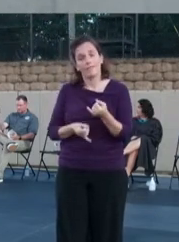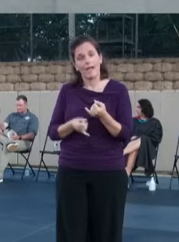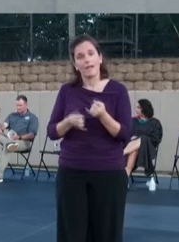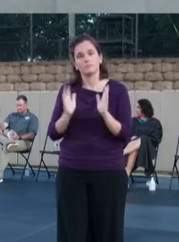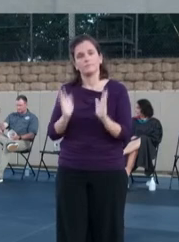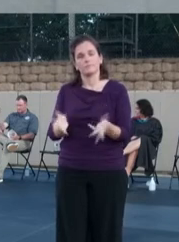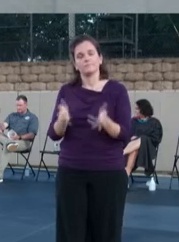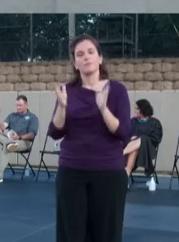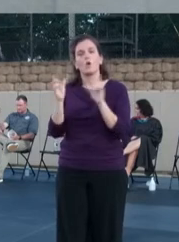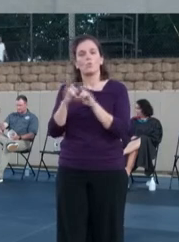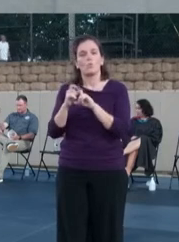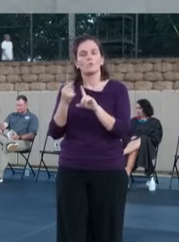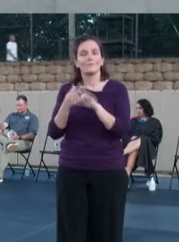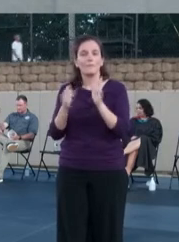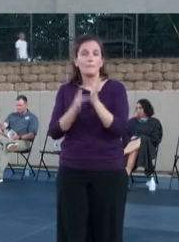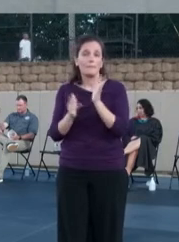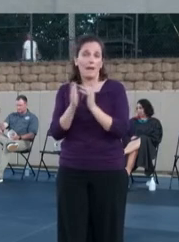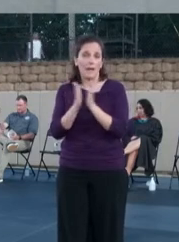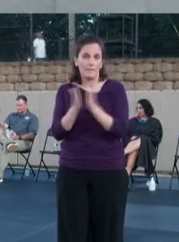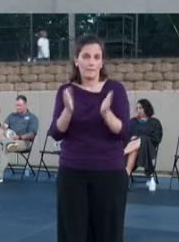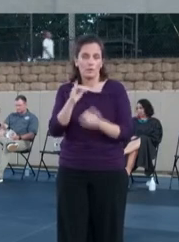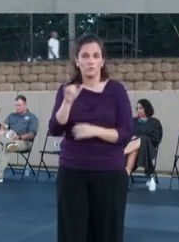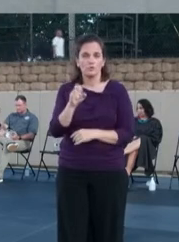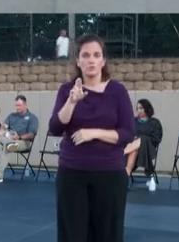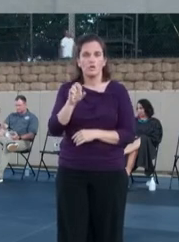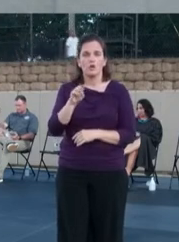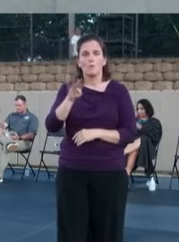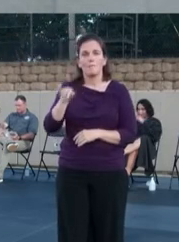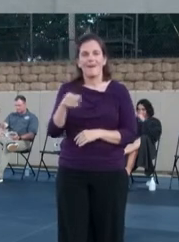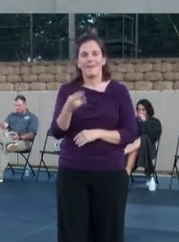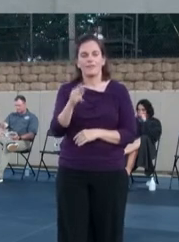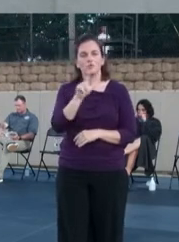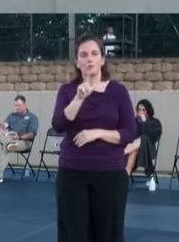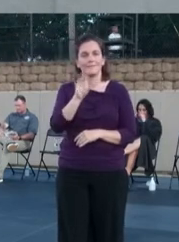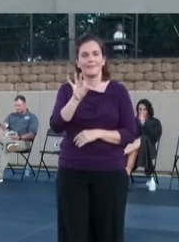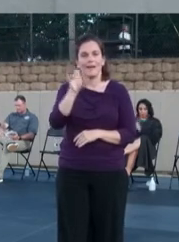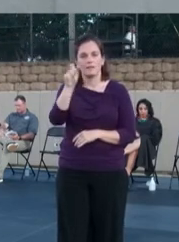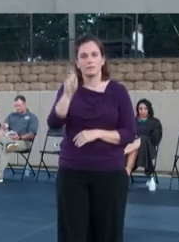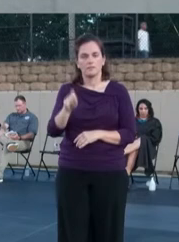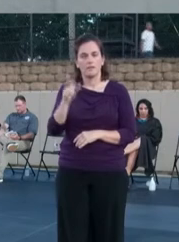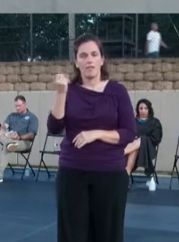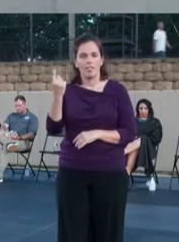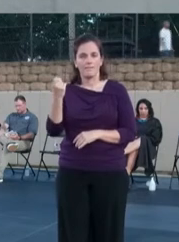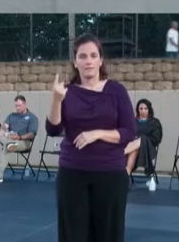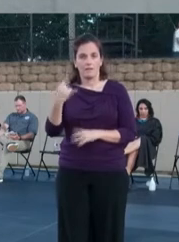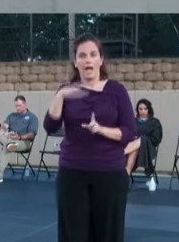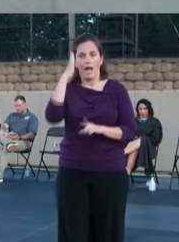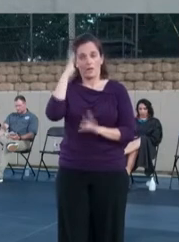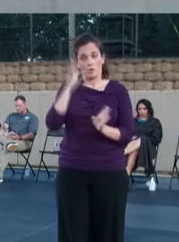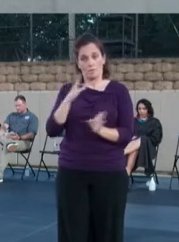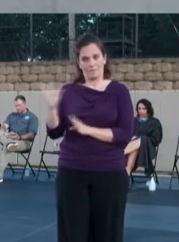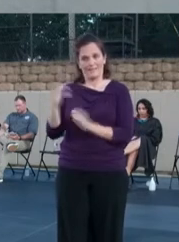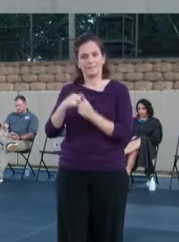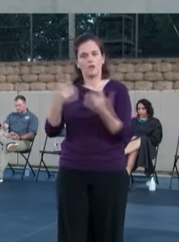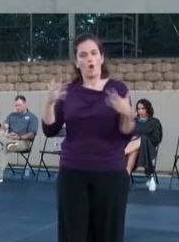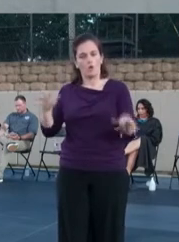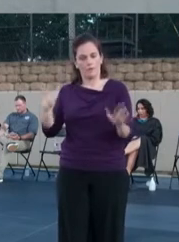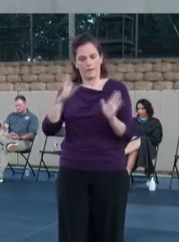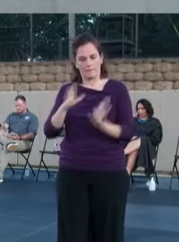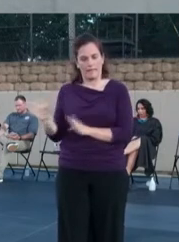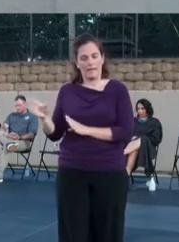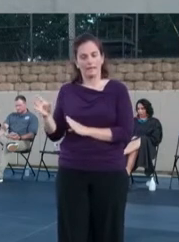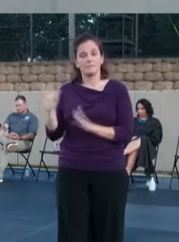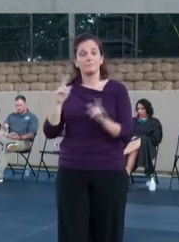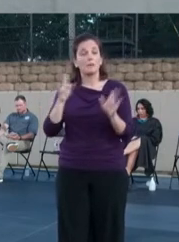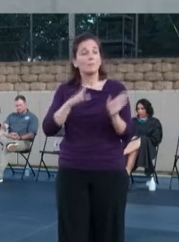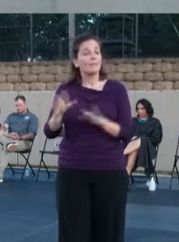leave you with these words from the Bible, Jeremiah 29:11. "For I know the plans I have for you, declares the Lord, plans to